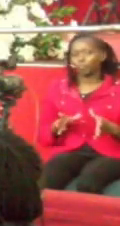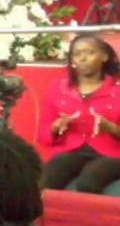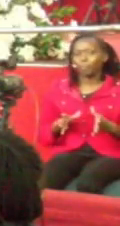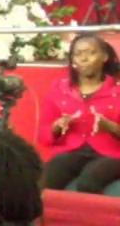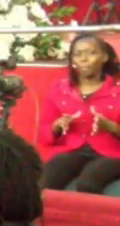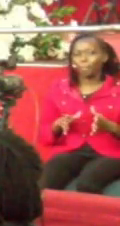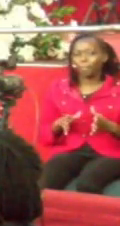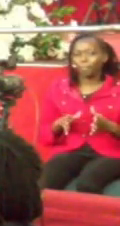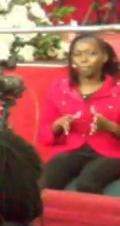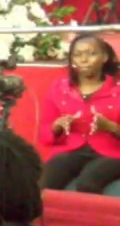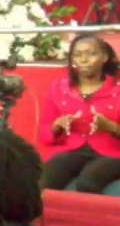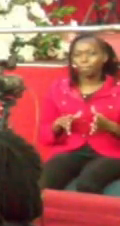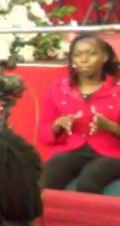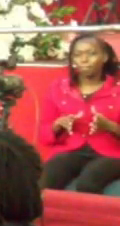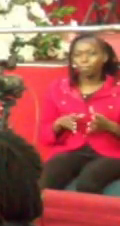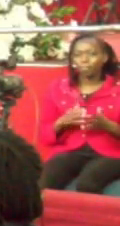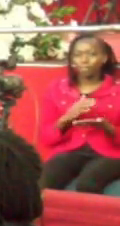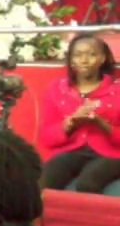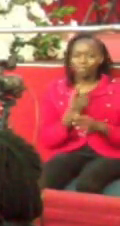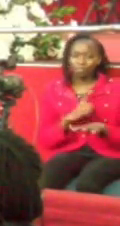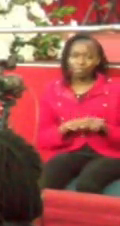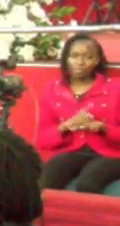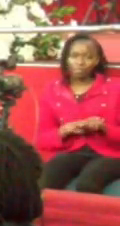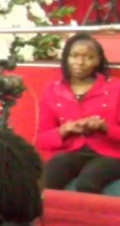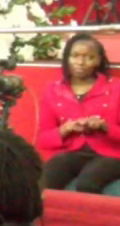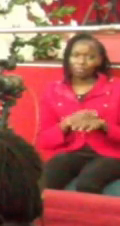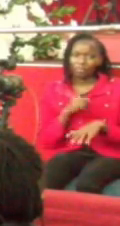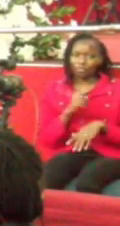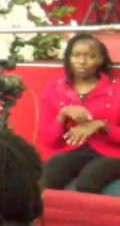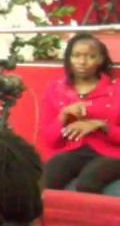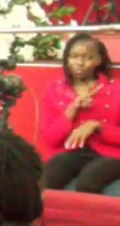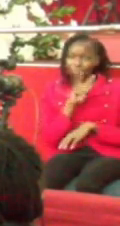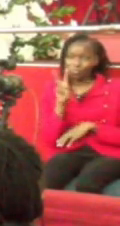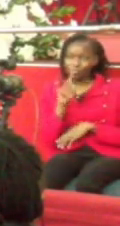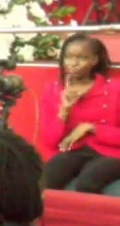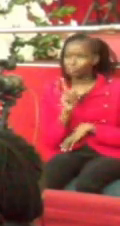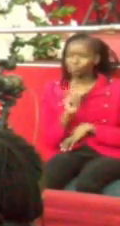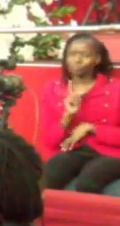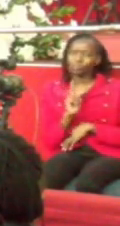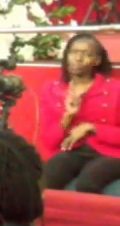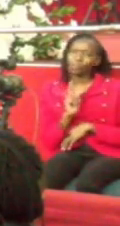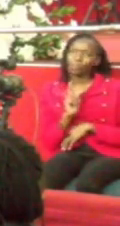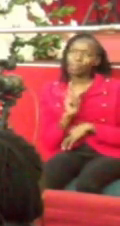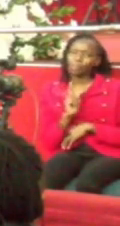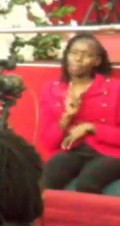Wanaocheza mitambo. Sometimes we may never notice. Wakati mwingine unaweza kosa kuwajua ama